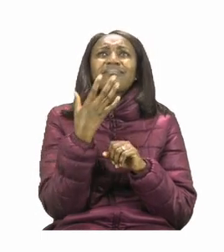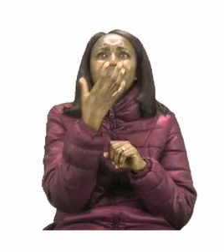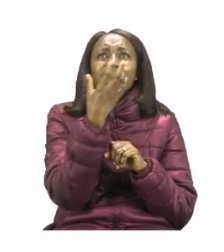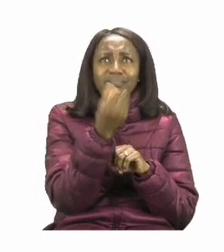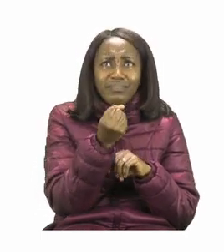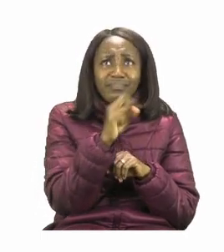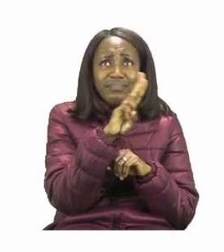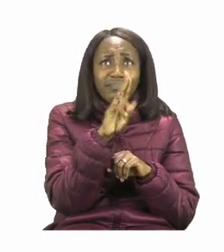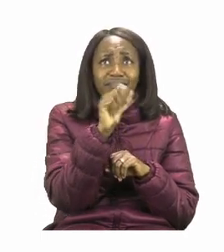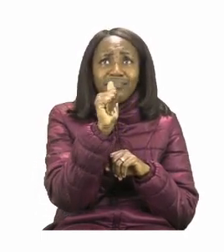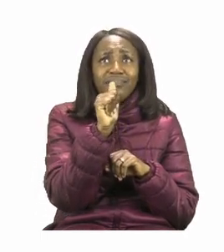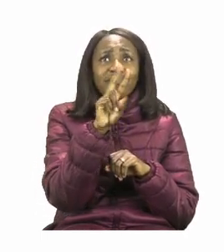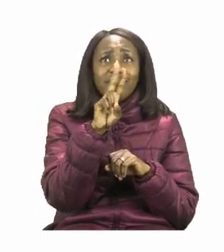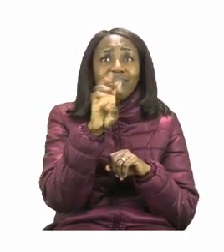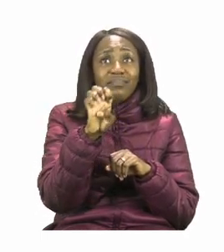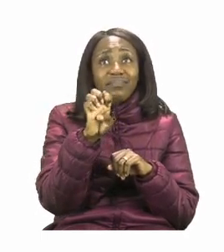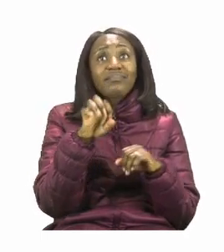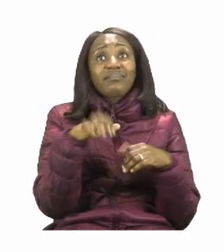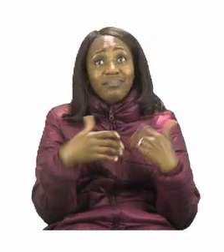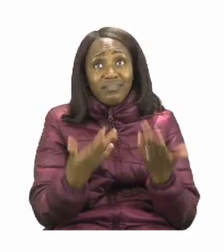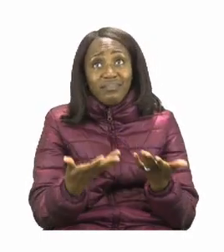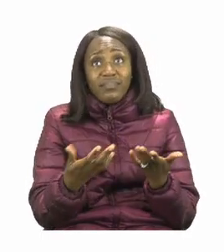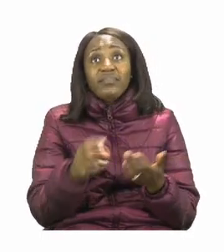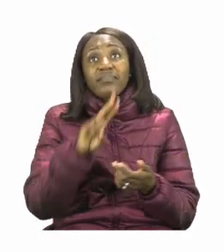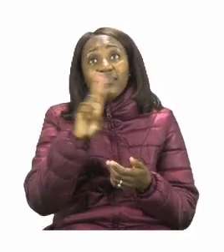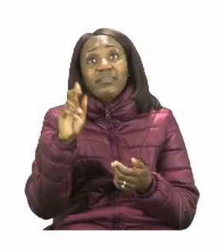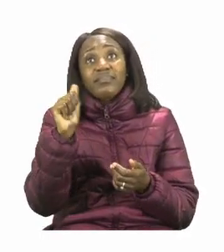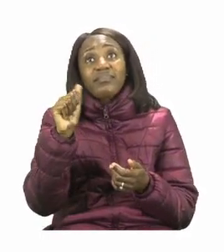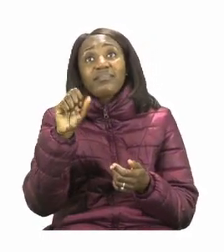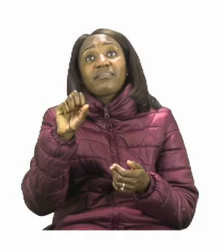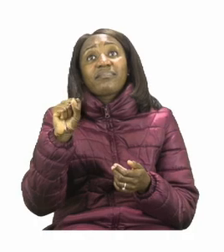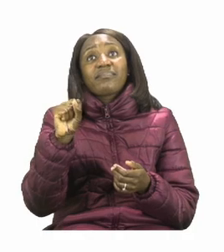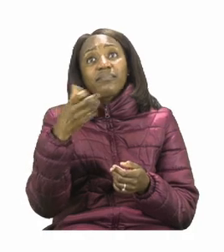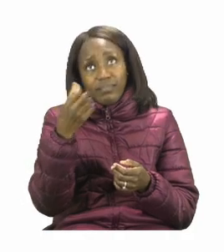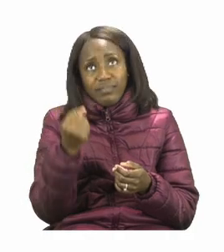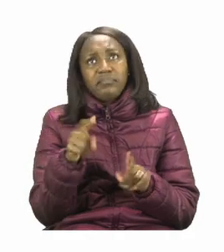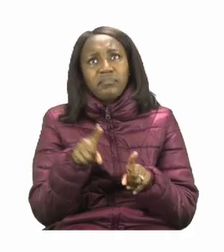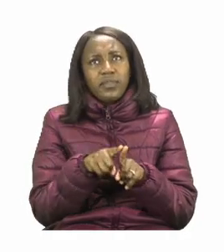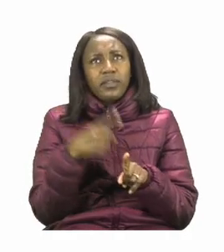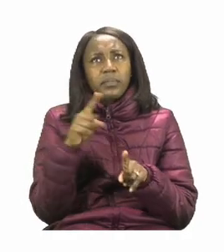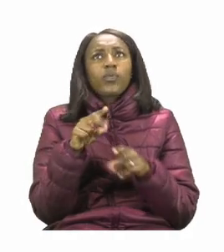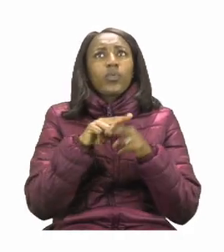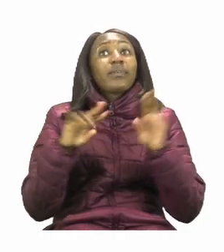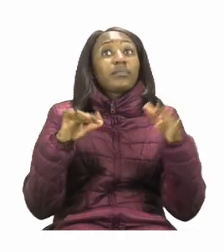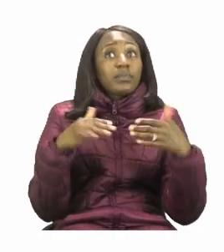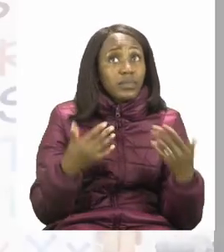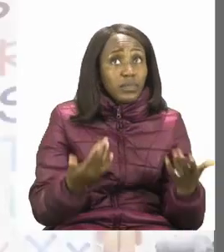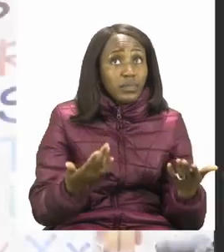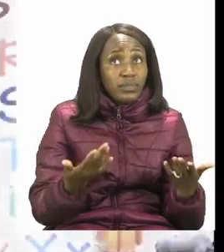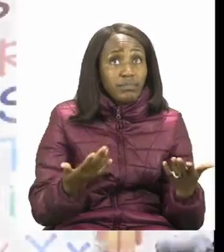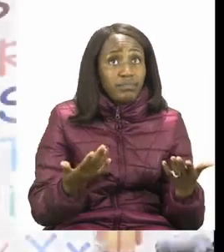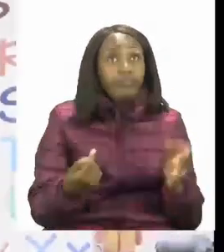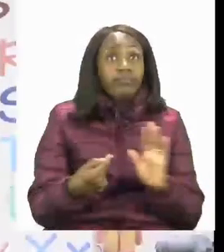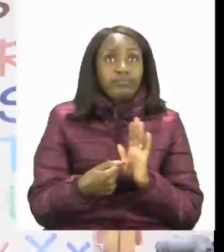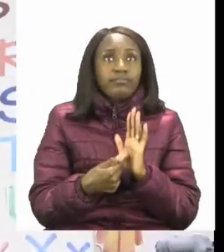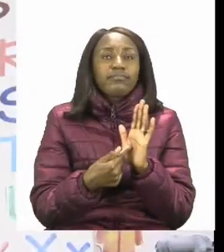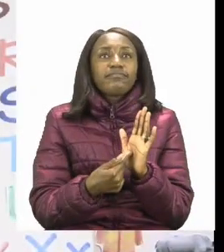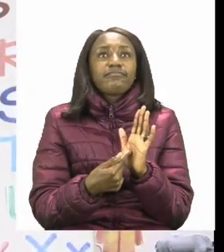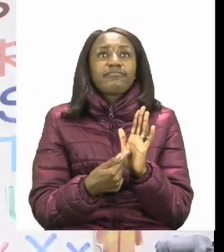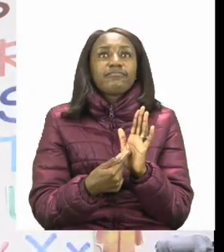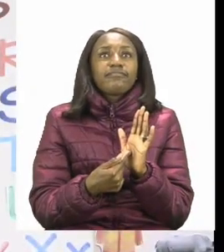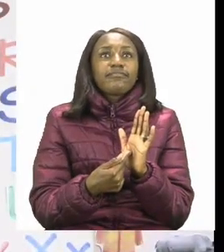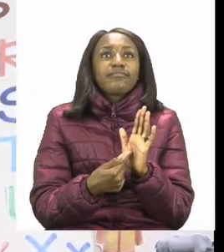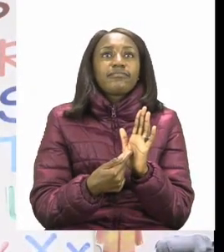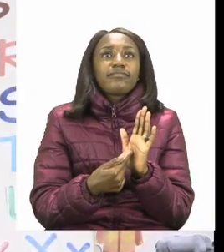you use has. So let's take a look at the board to see when we use them.